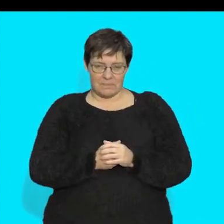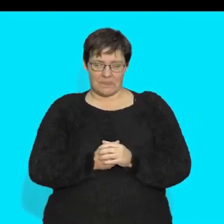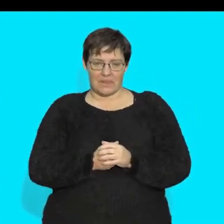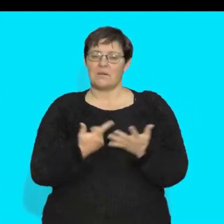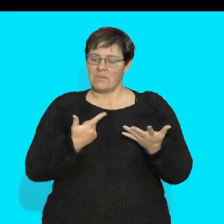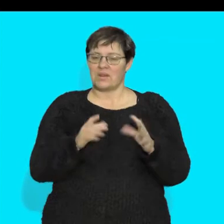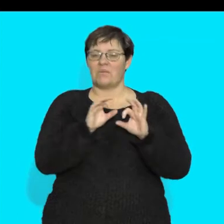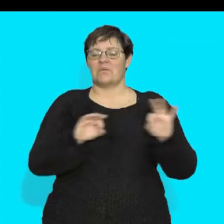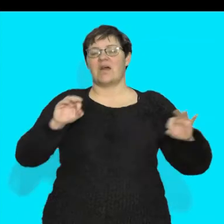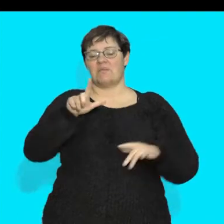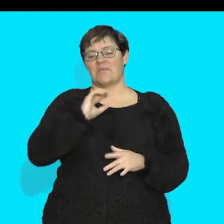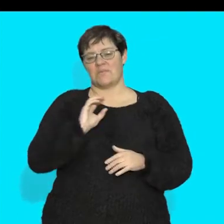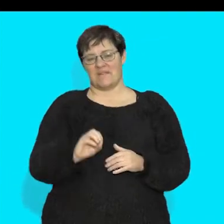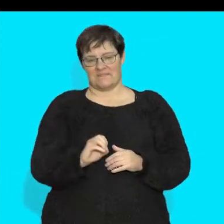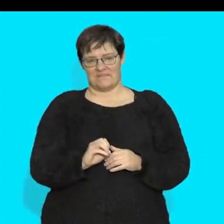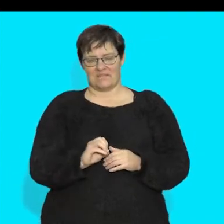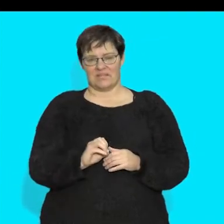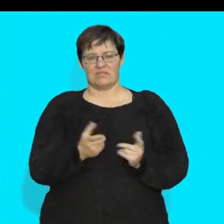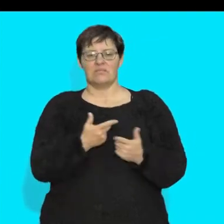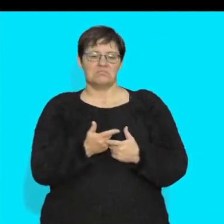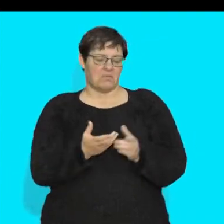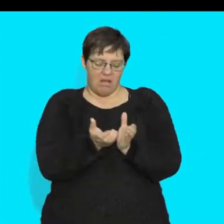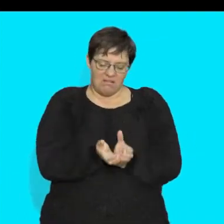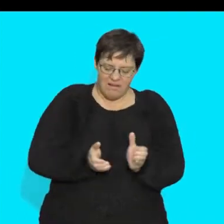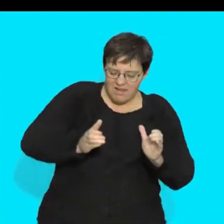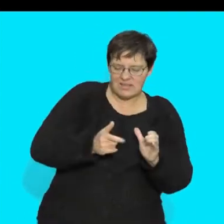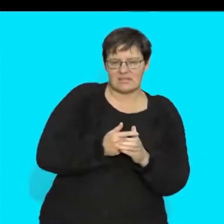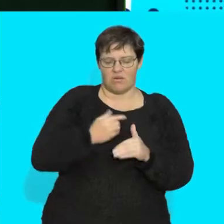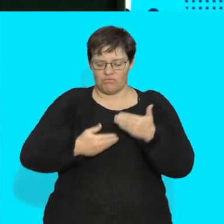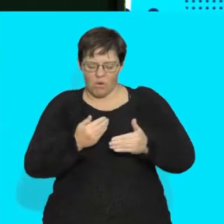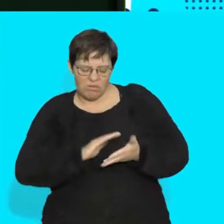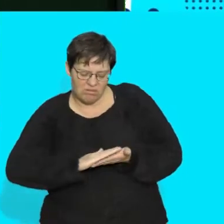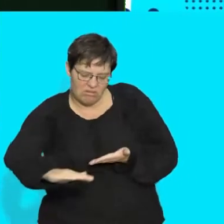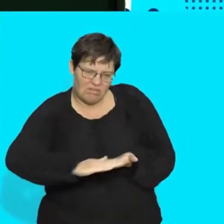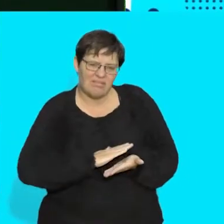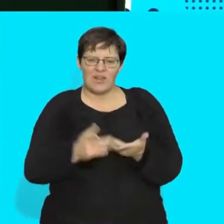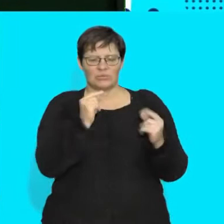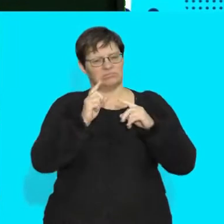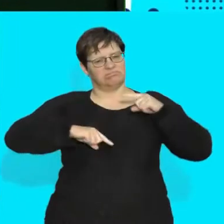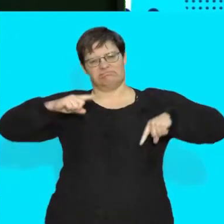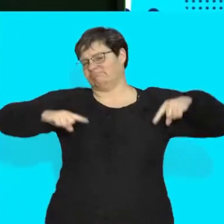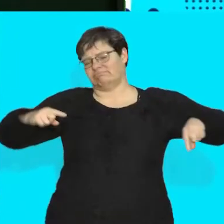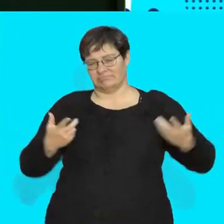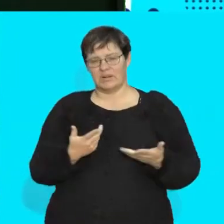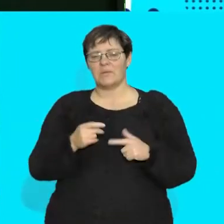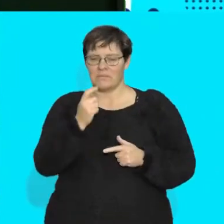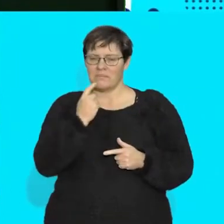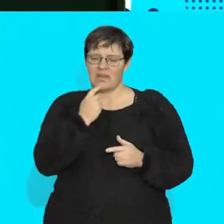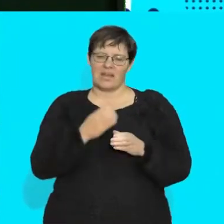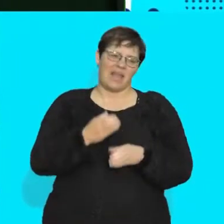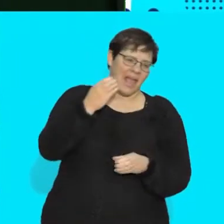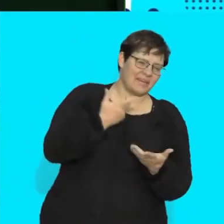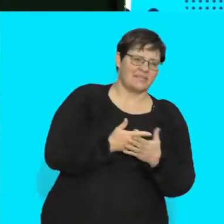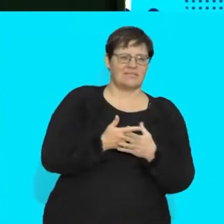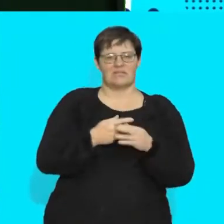vessel. We've got the pure aluminium, which they can then put into a cast, and they can roll it, and they can do all sorts of fancy things with it to